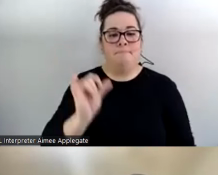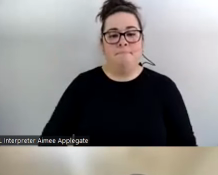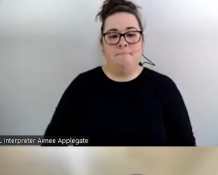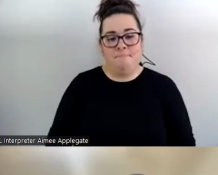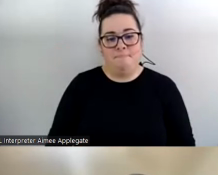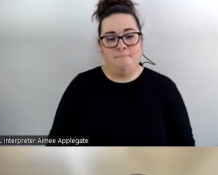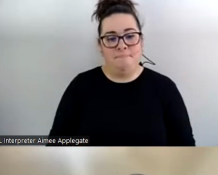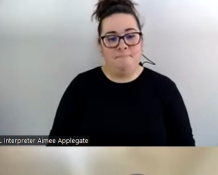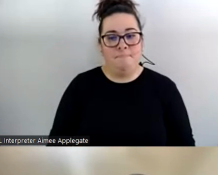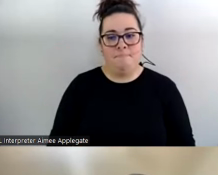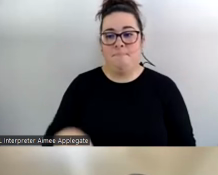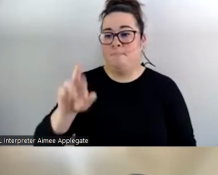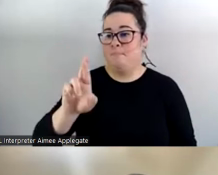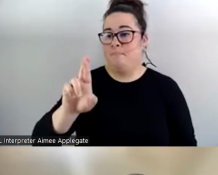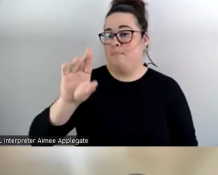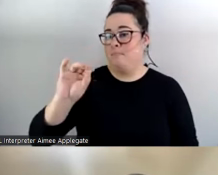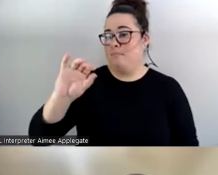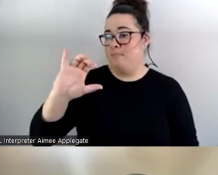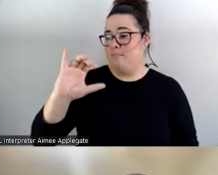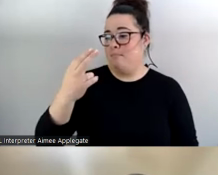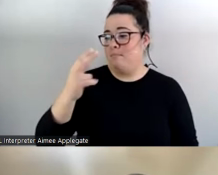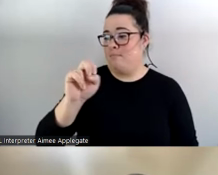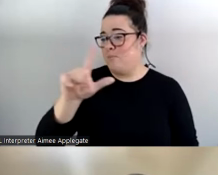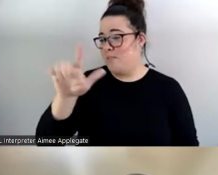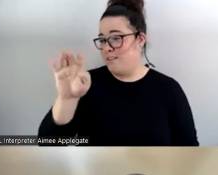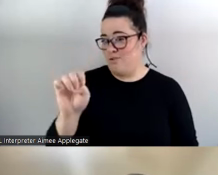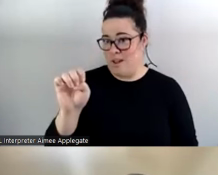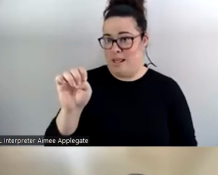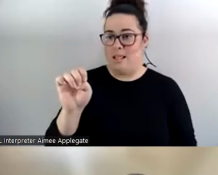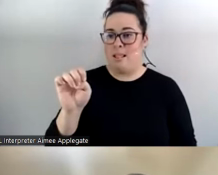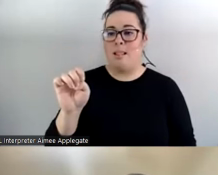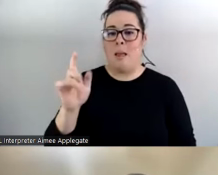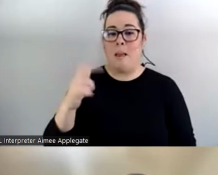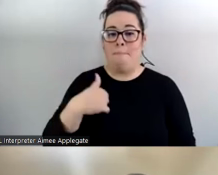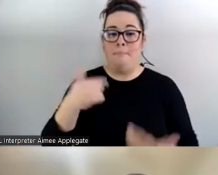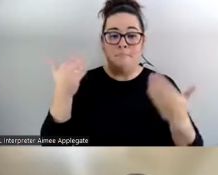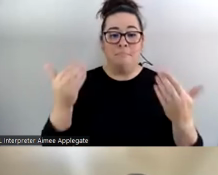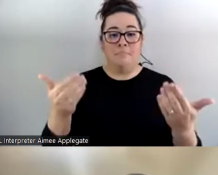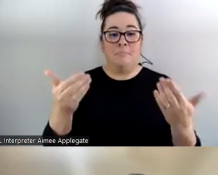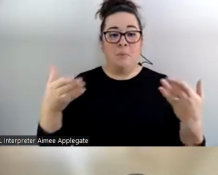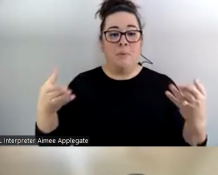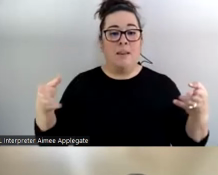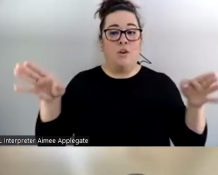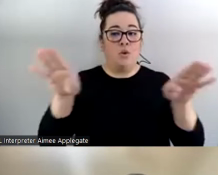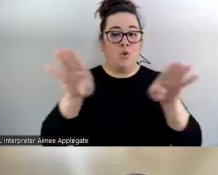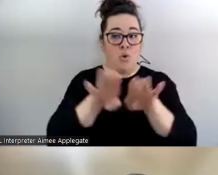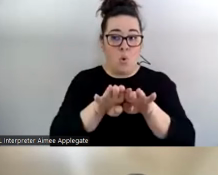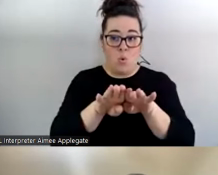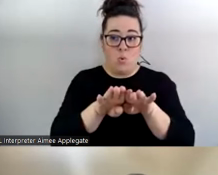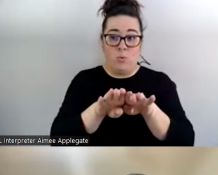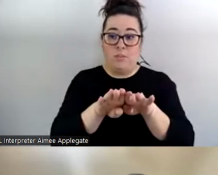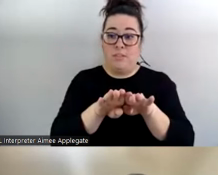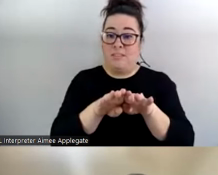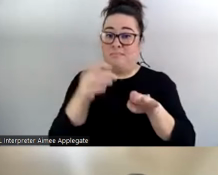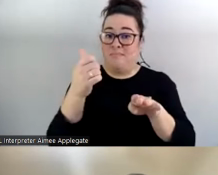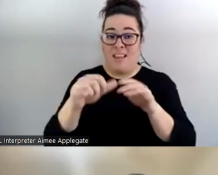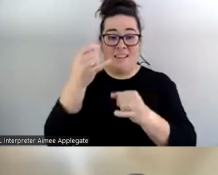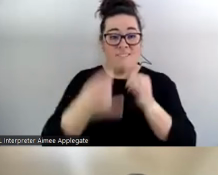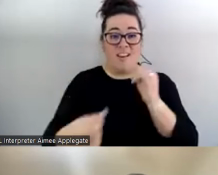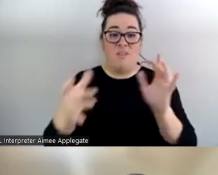So Rochelle, I'm going to, in lieu of time, I'm going to go ahead and close out. If there are any final comments, we'll